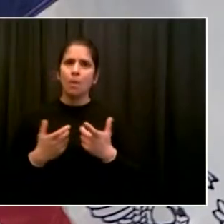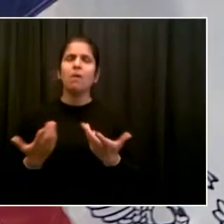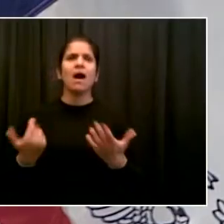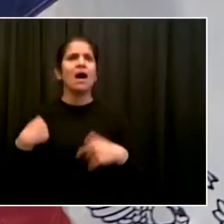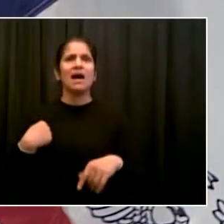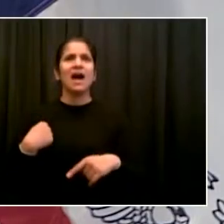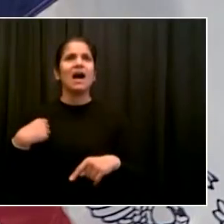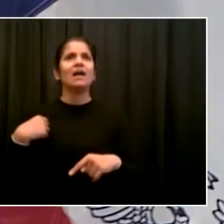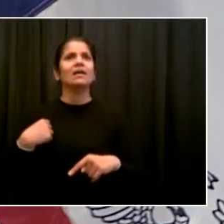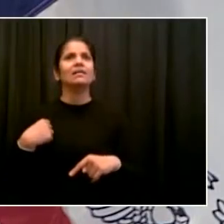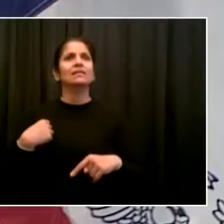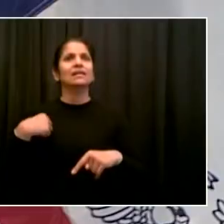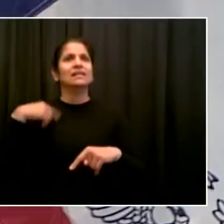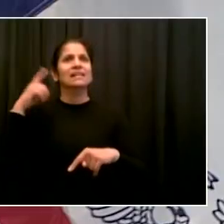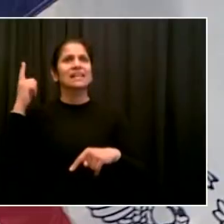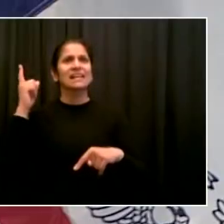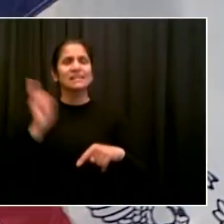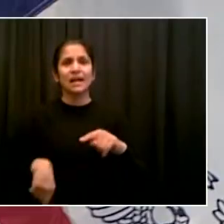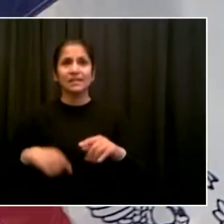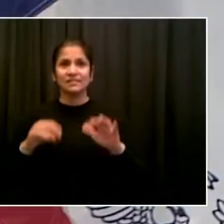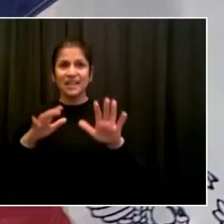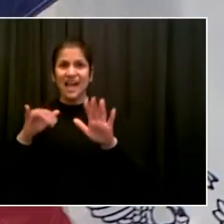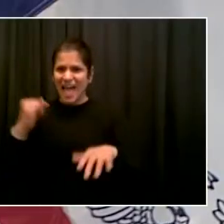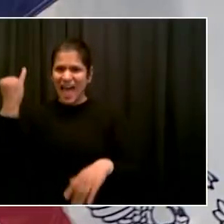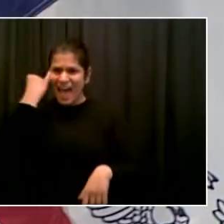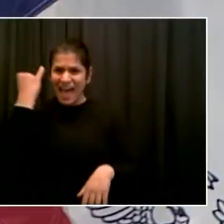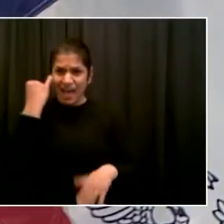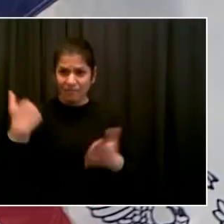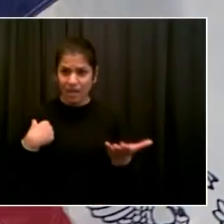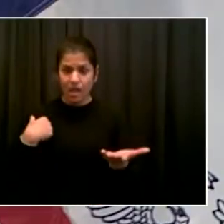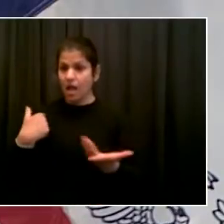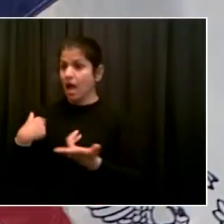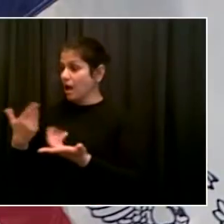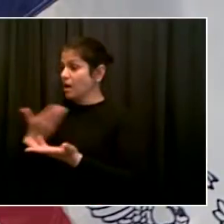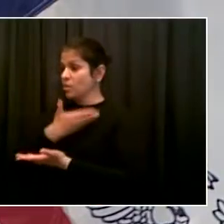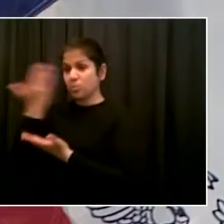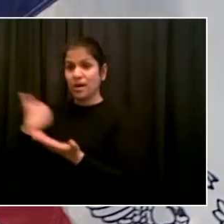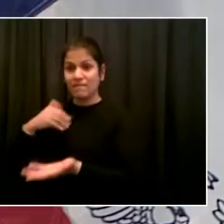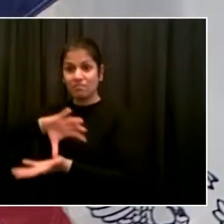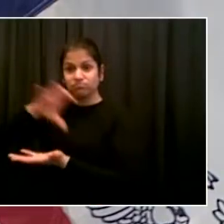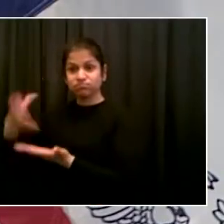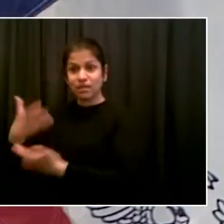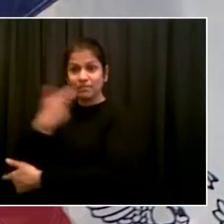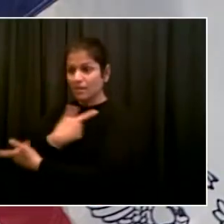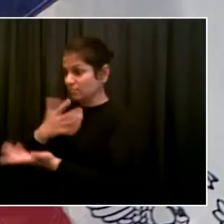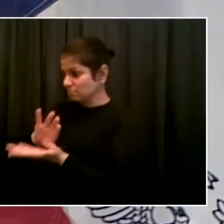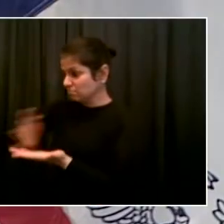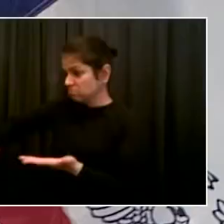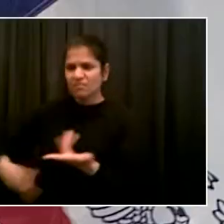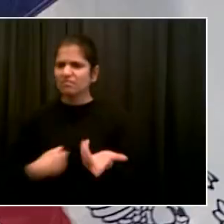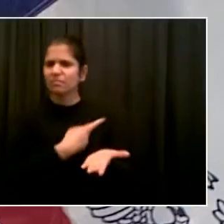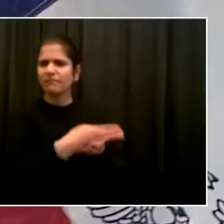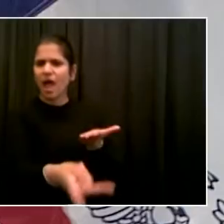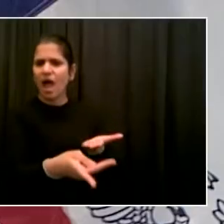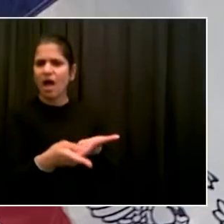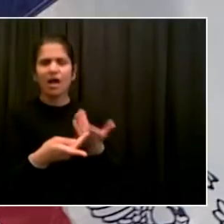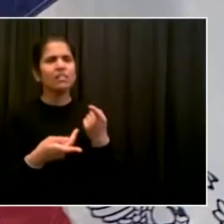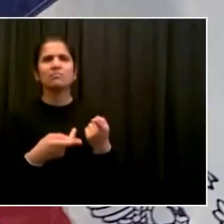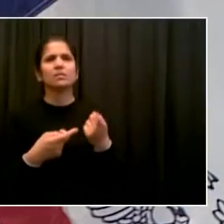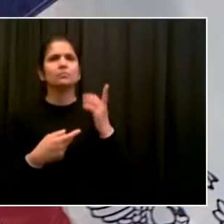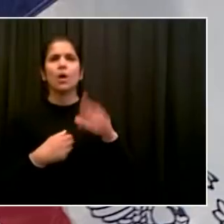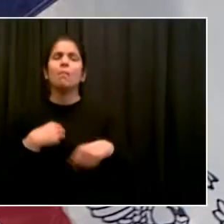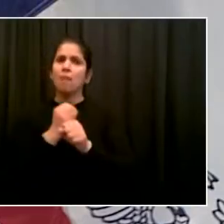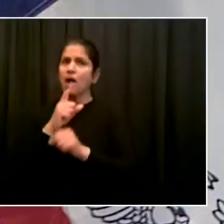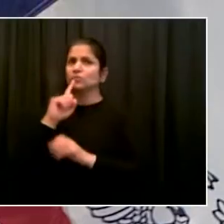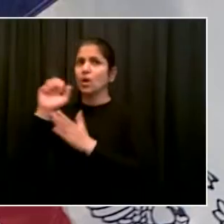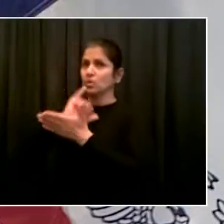short about 150,000 to 200,000 doses. We need that addressed. We need the state to give us our fair share. We need the